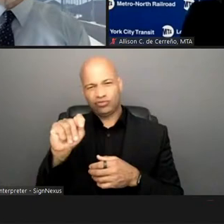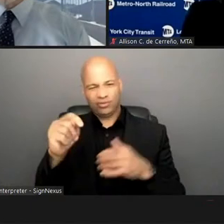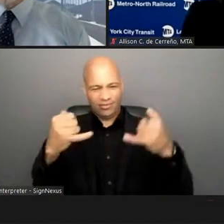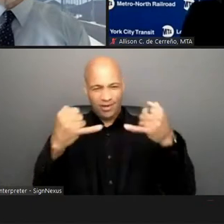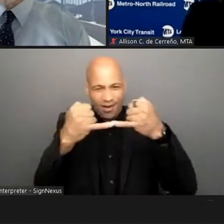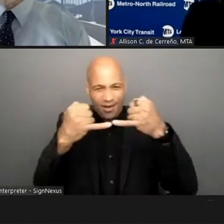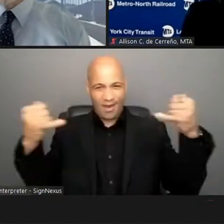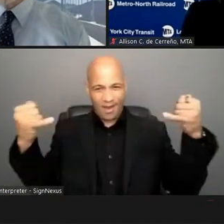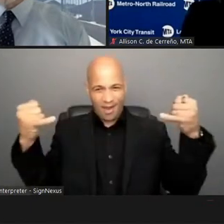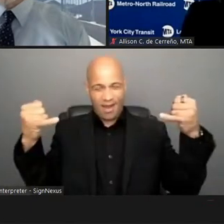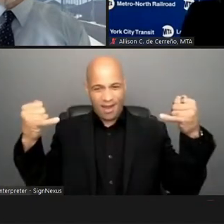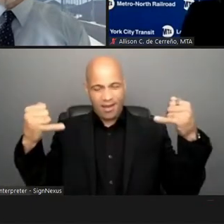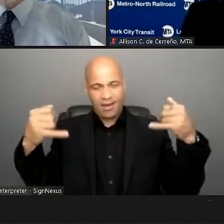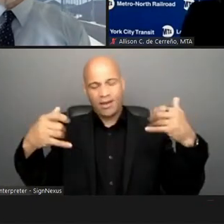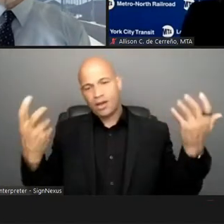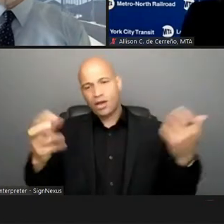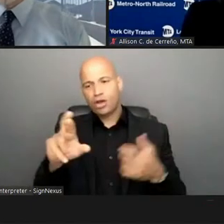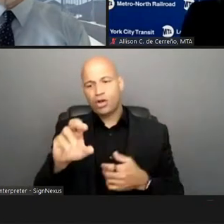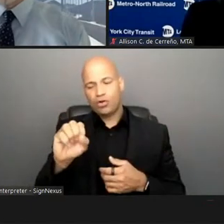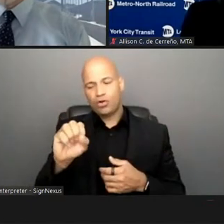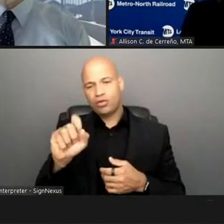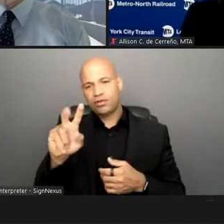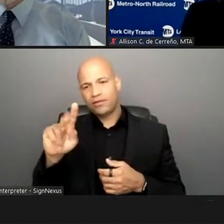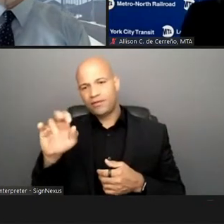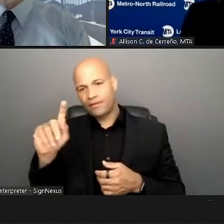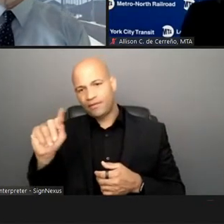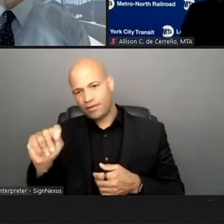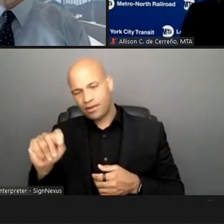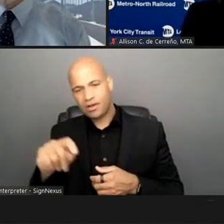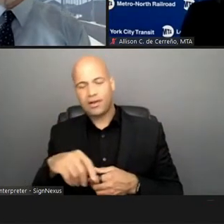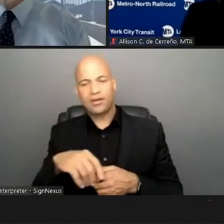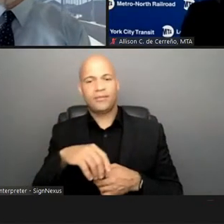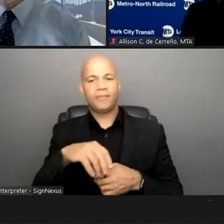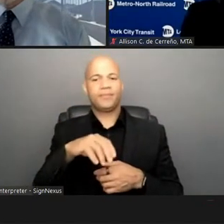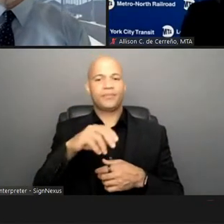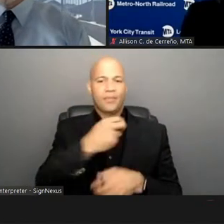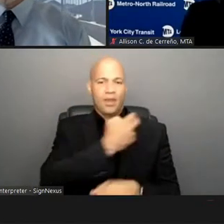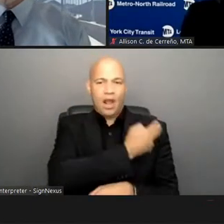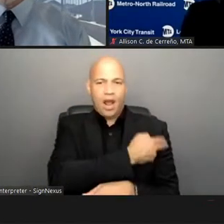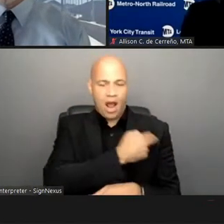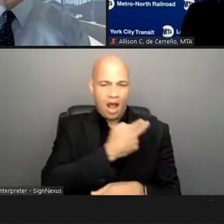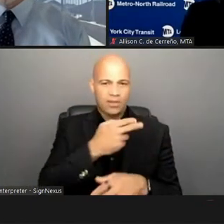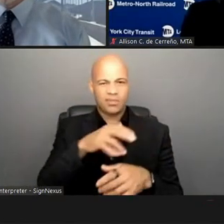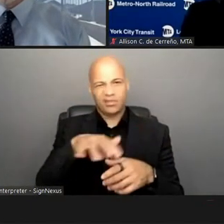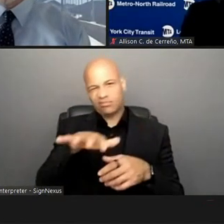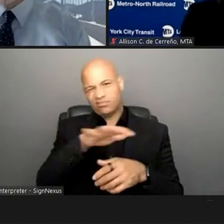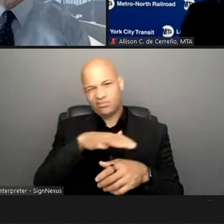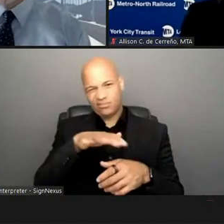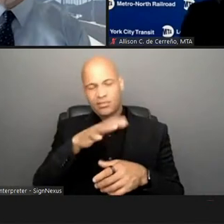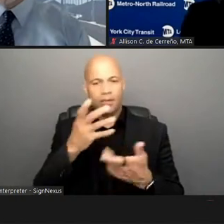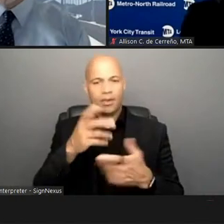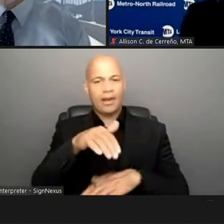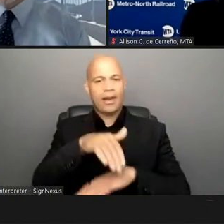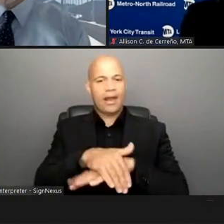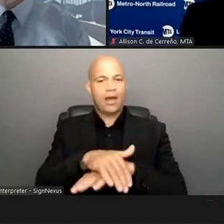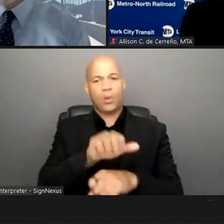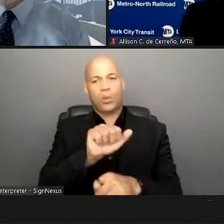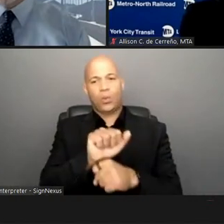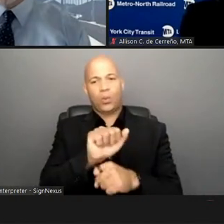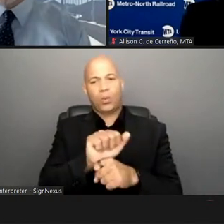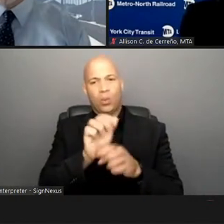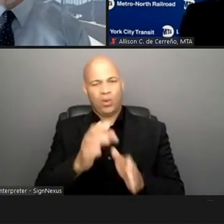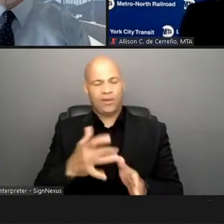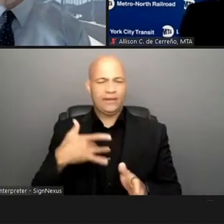Roosevelt slash Mount Sinai West has concerned as all hospitals are about their night workers they feel